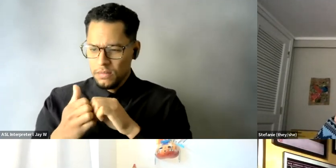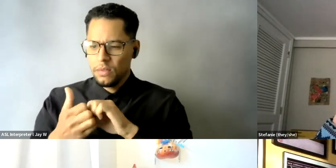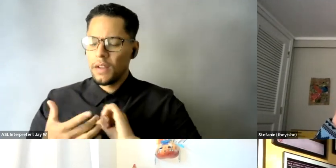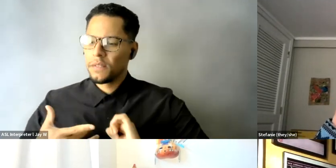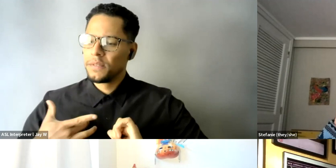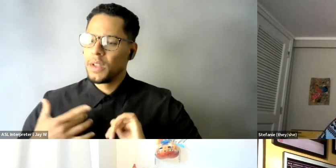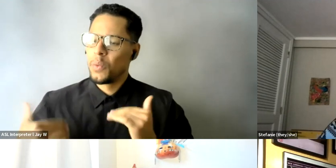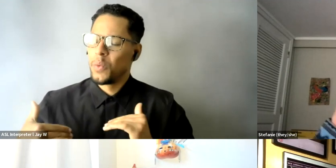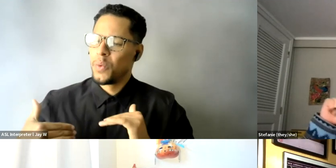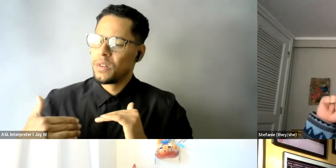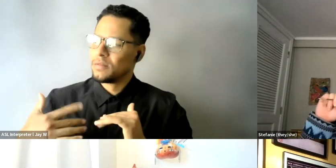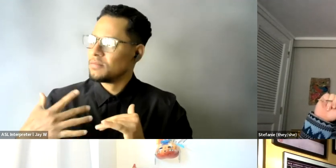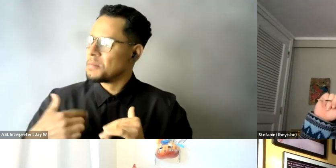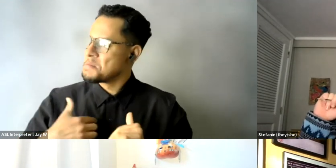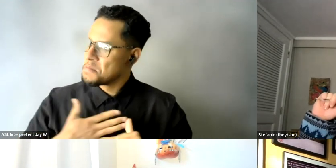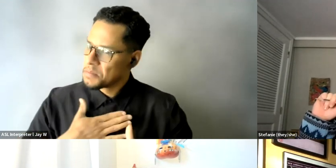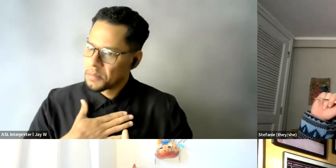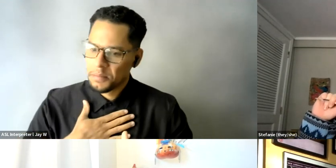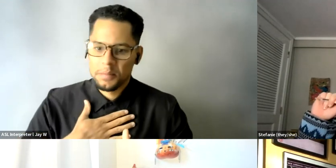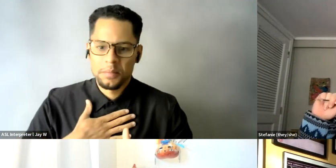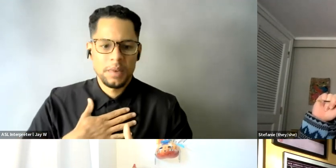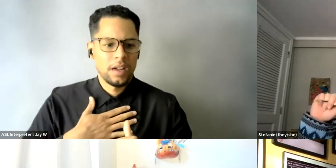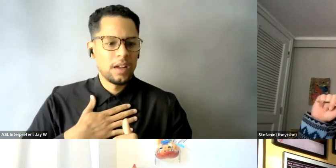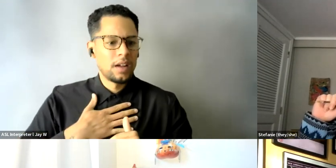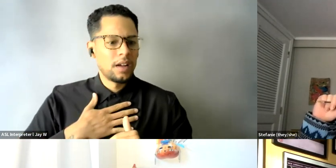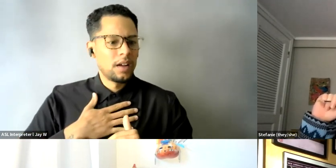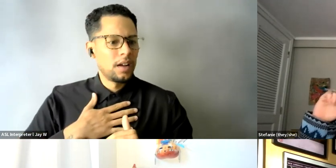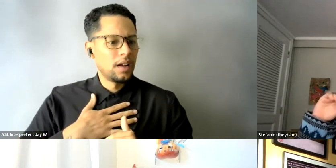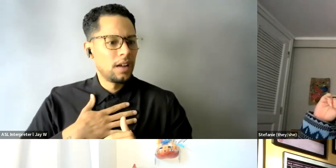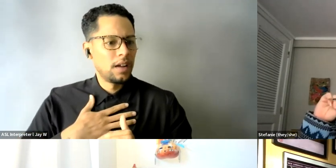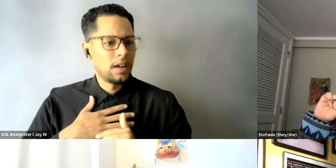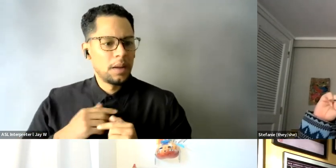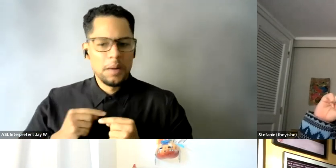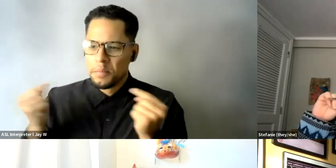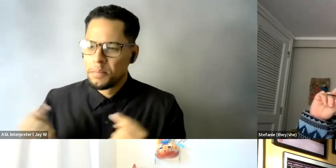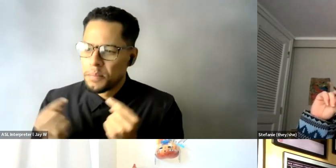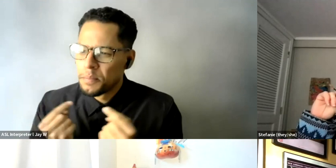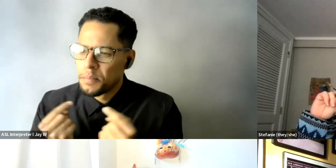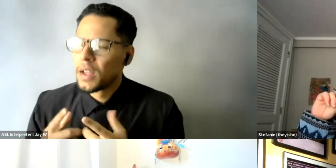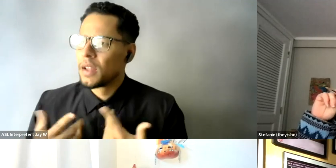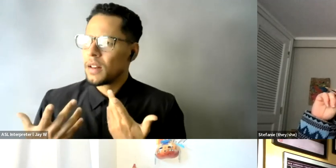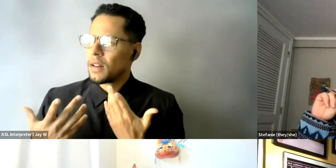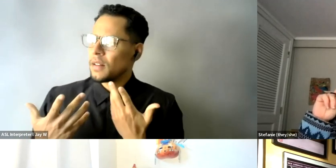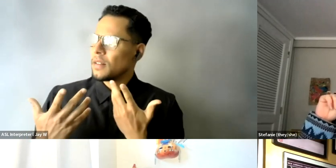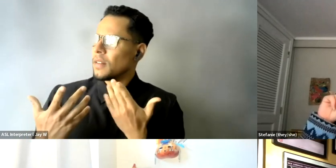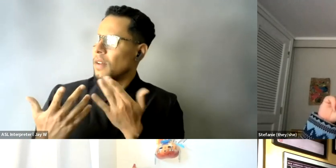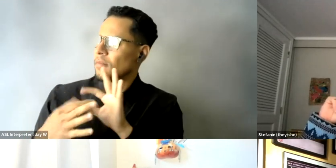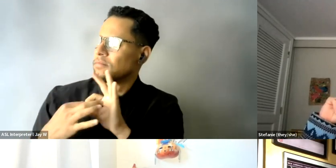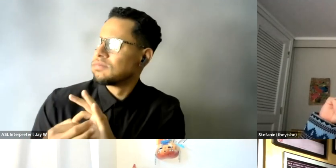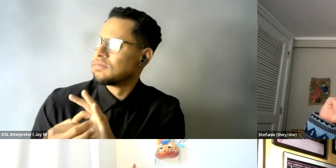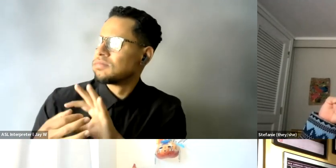solidarity in this pain and a lot of beauty when I do find connection. And with that, I want to start